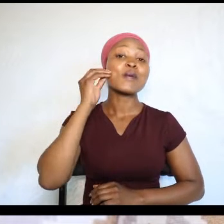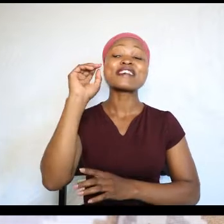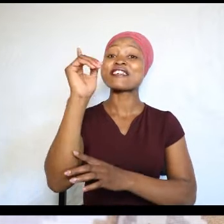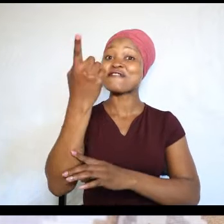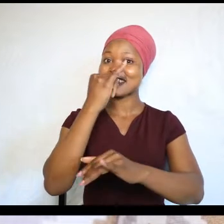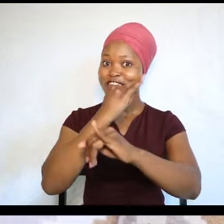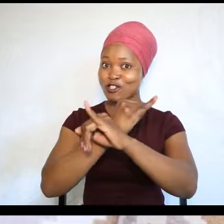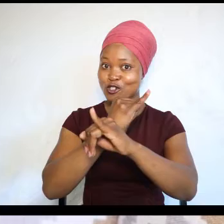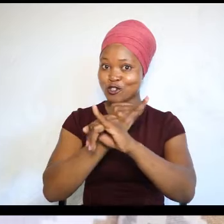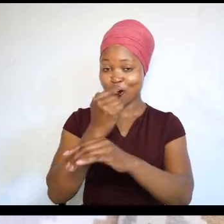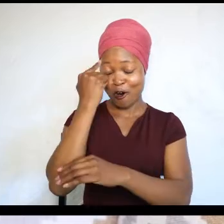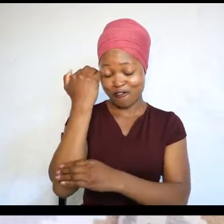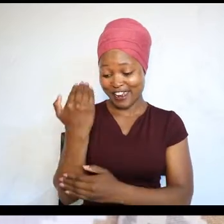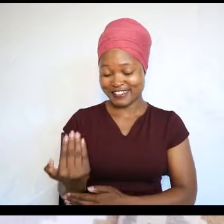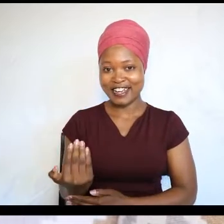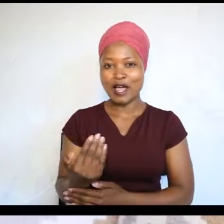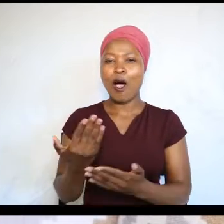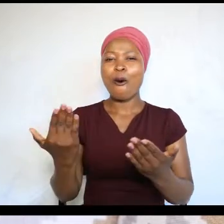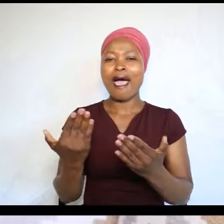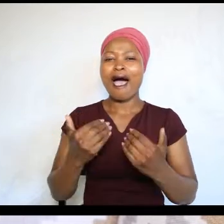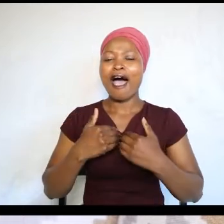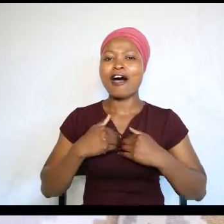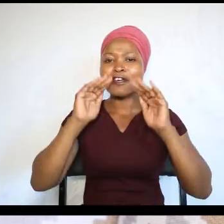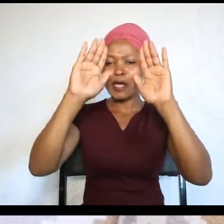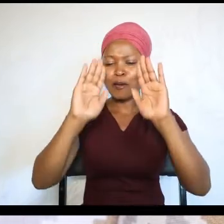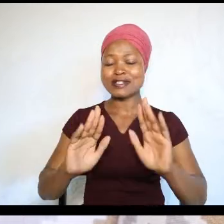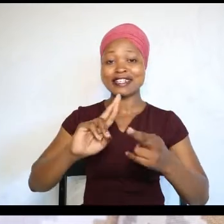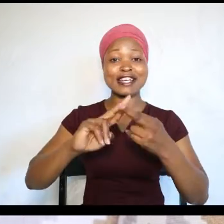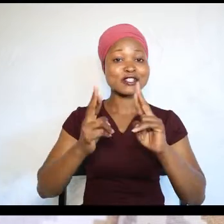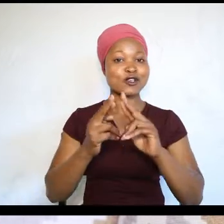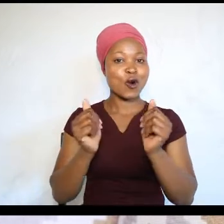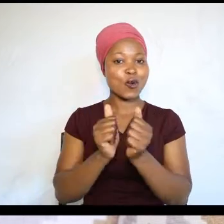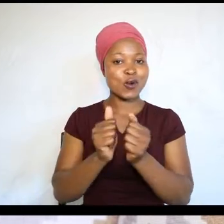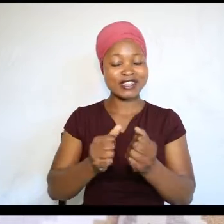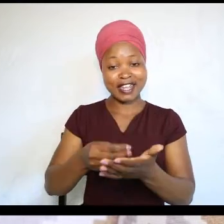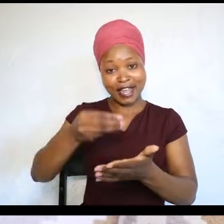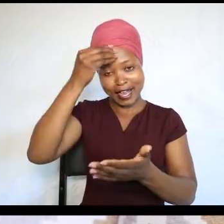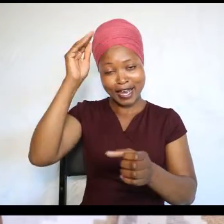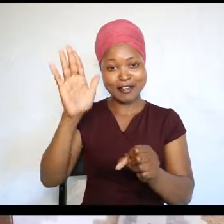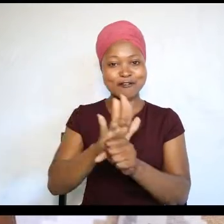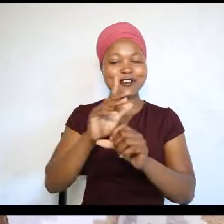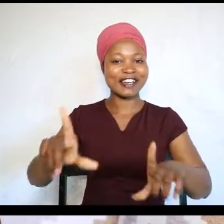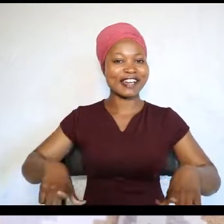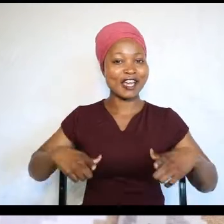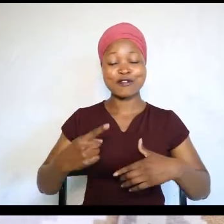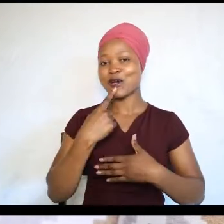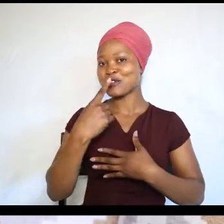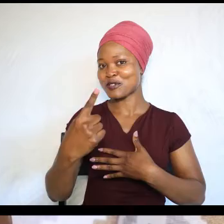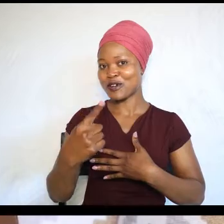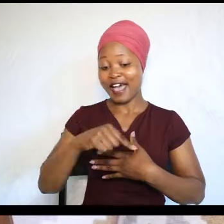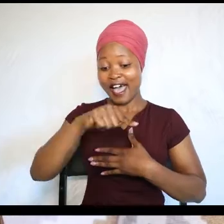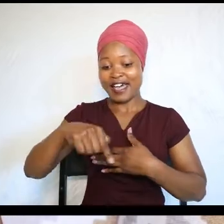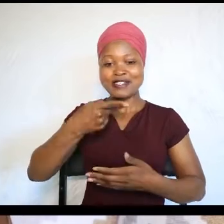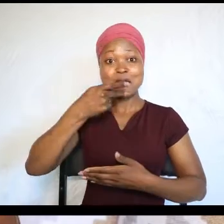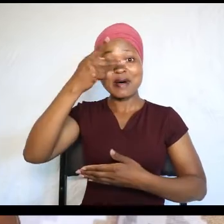Home is the first institution of a child that has significant relationship with the student's overall life. Therefore,